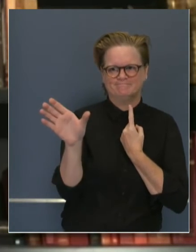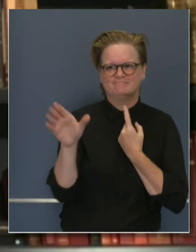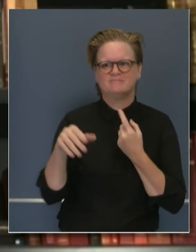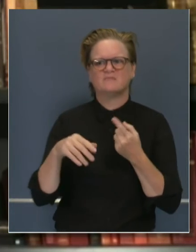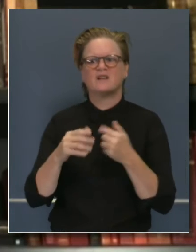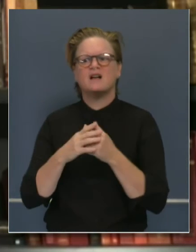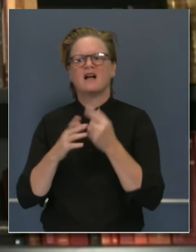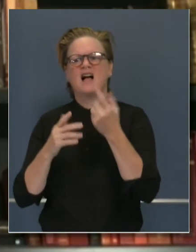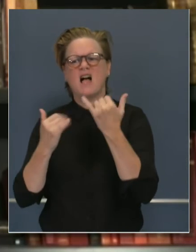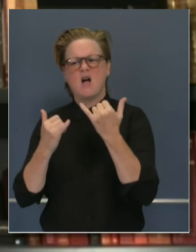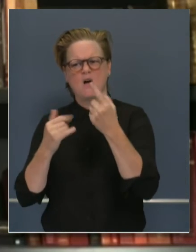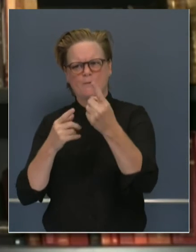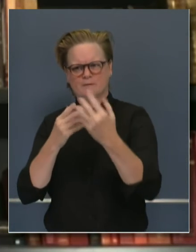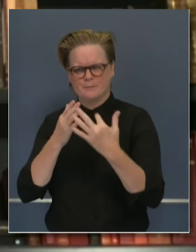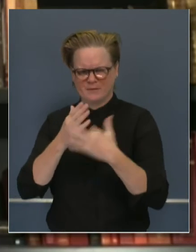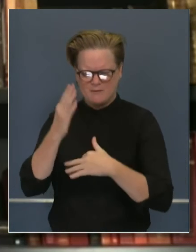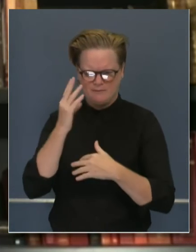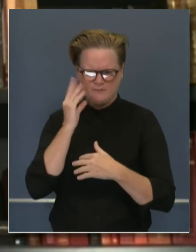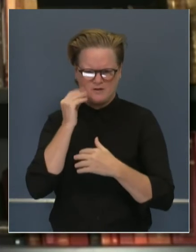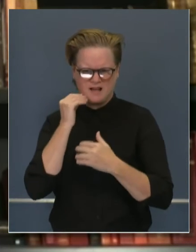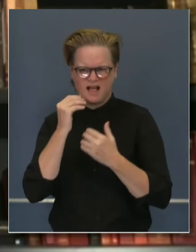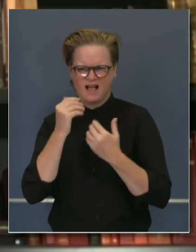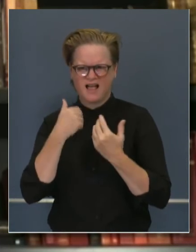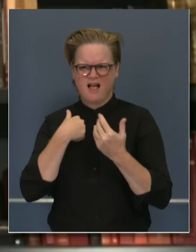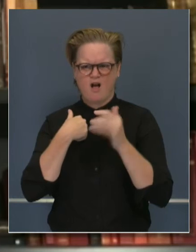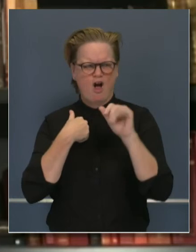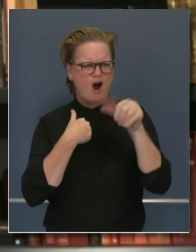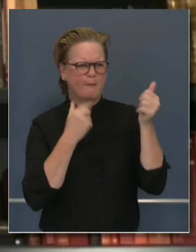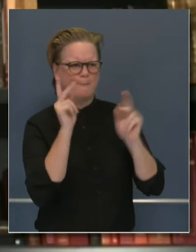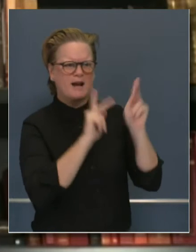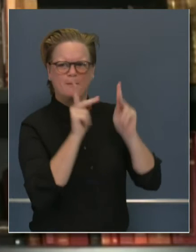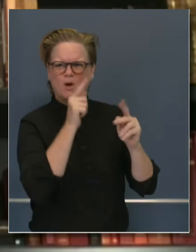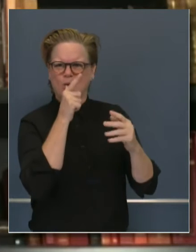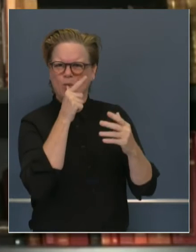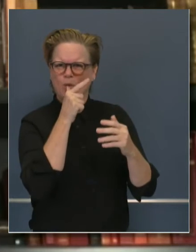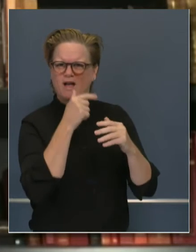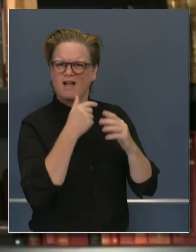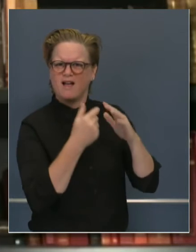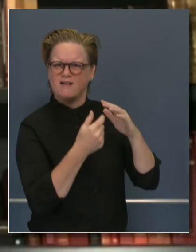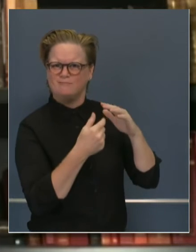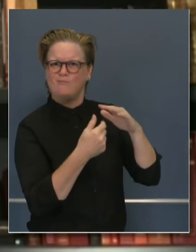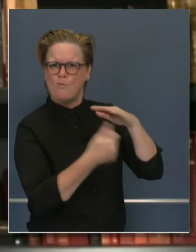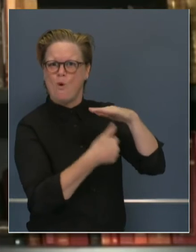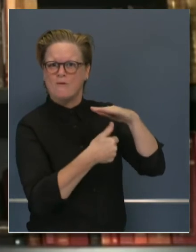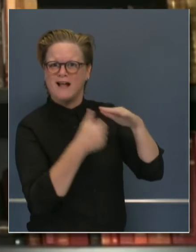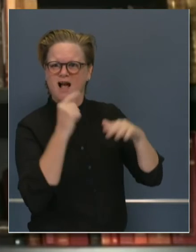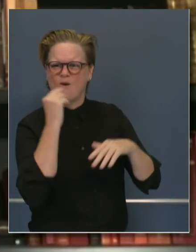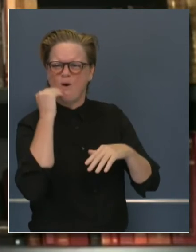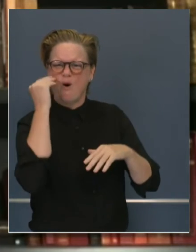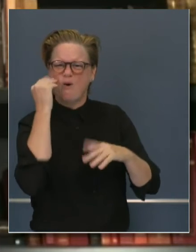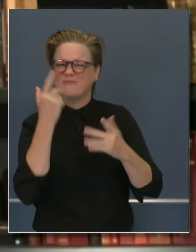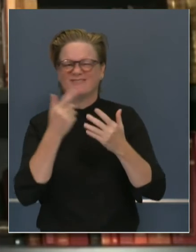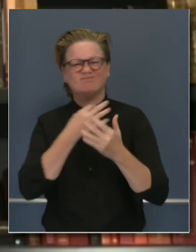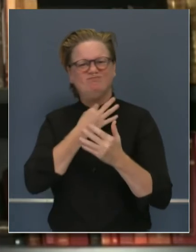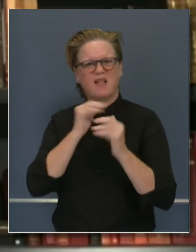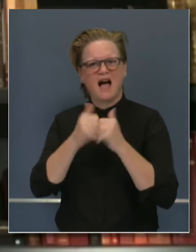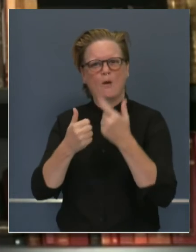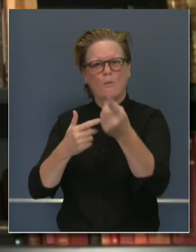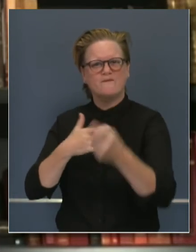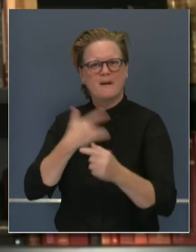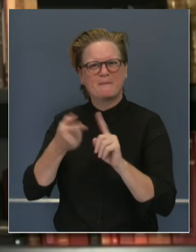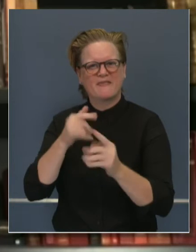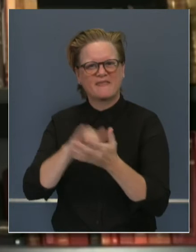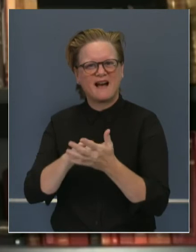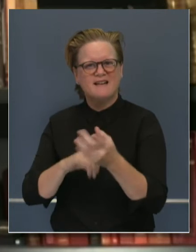through? And a follow-up to the question about the curfew, which I appreciate you asking Dr. Galley a few moments ago. But I talked